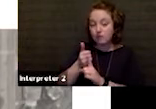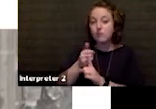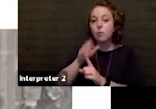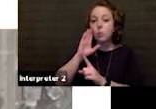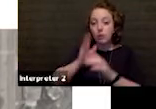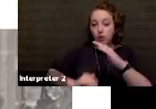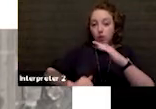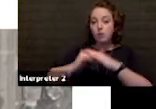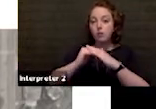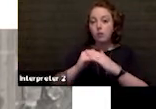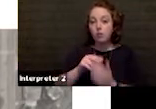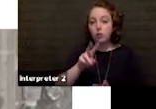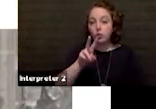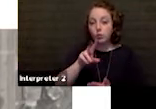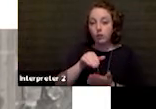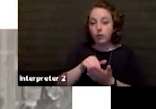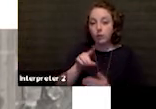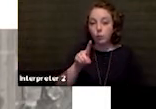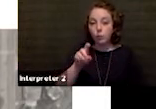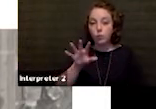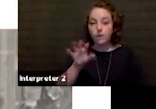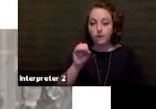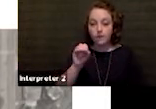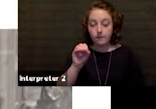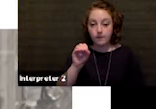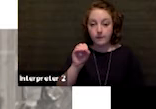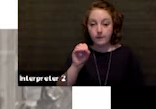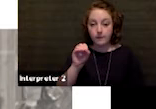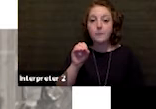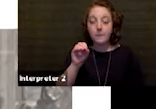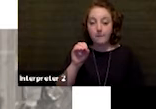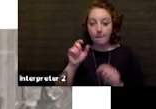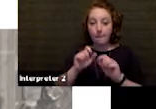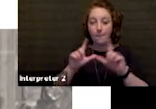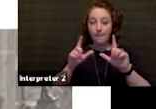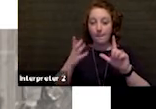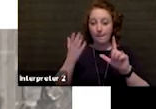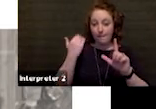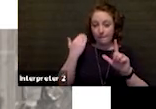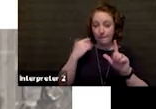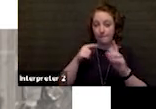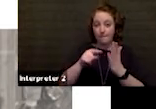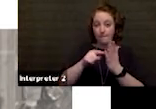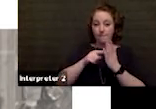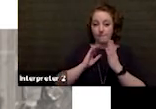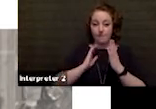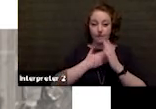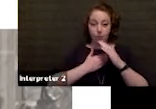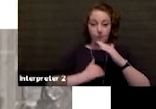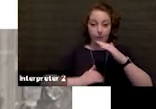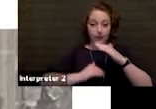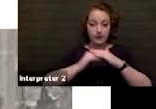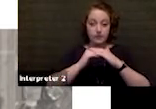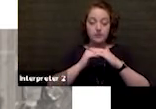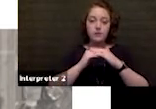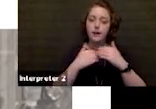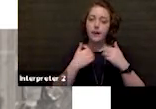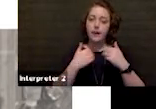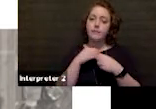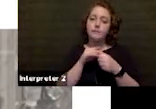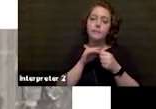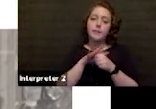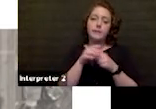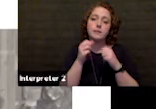2150. We have the slides in earlier that shows our capacity, and so we have plenty of